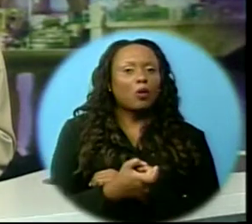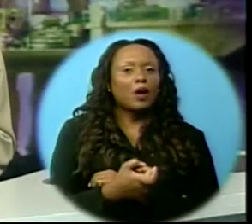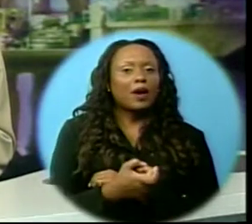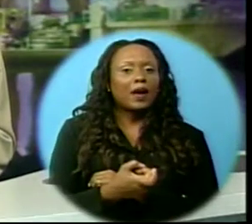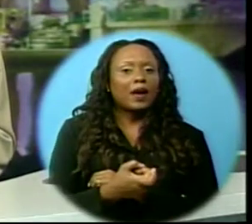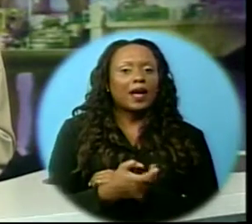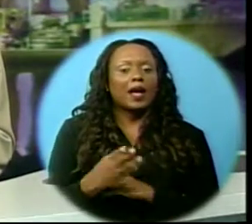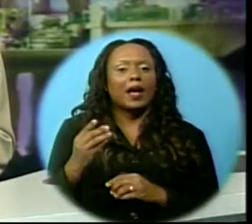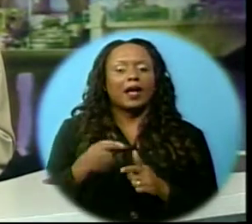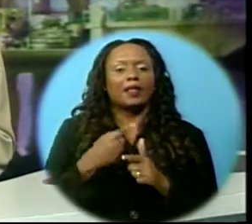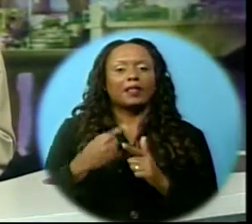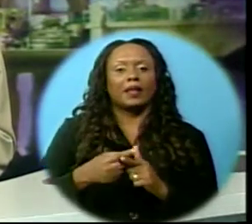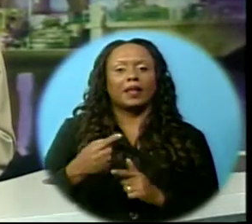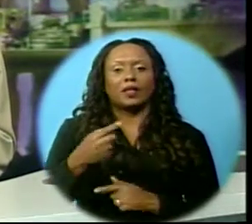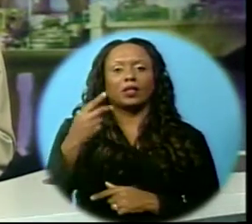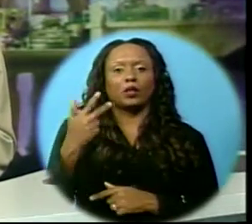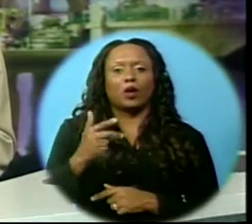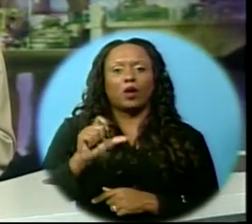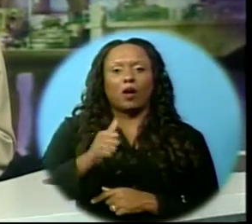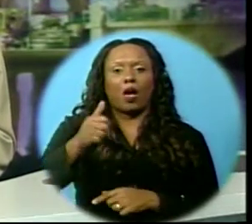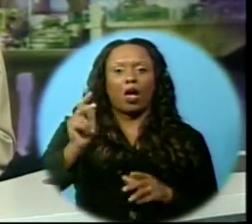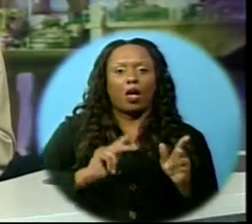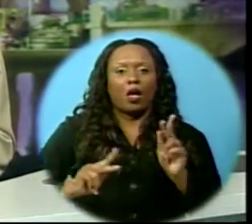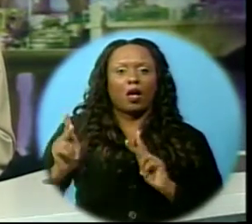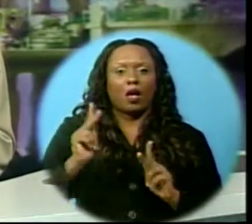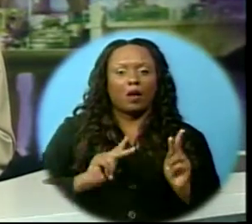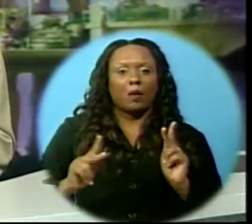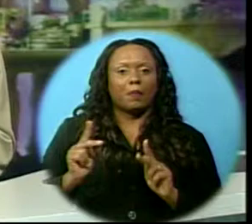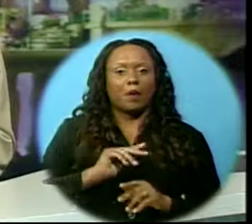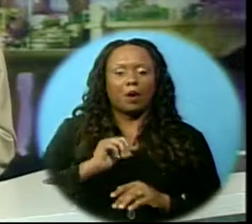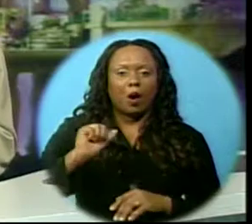again, along with Chris Holder, Che Warner and Sean